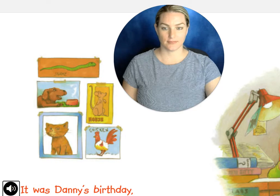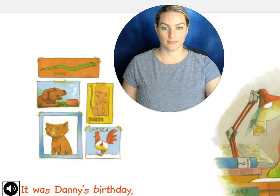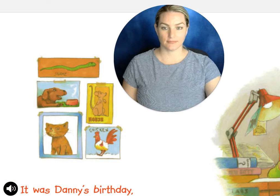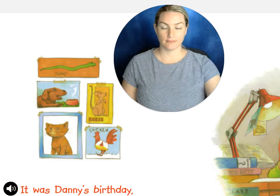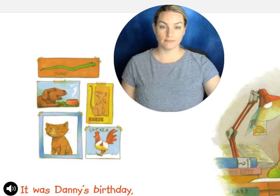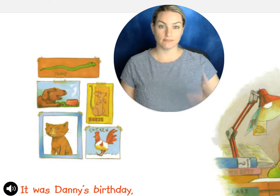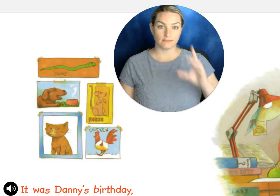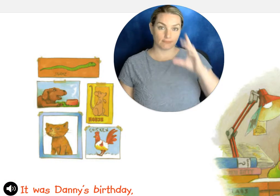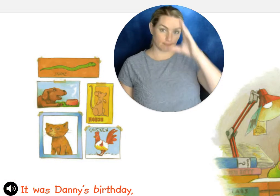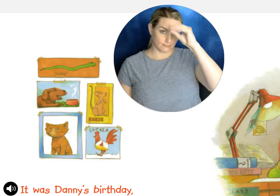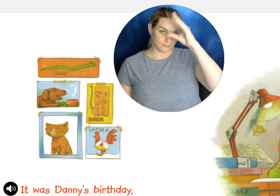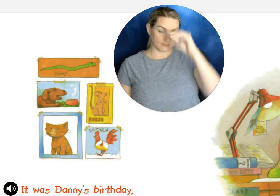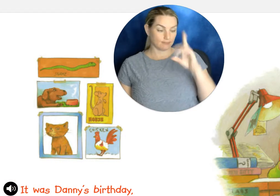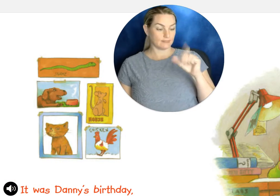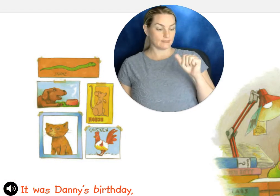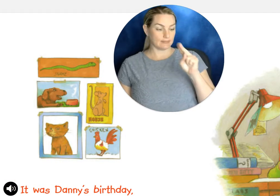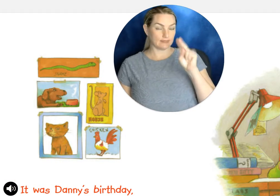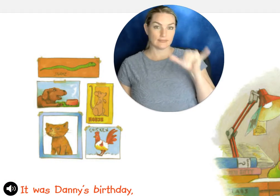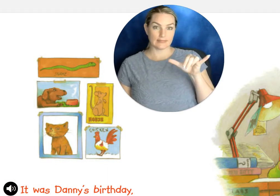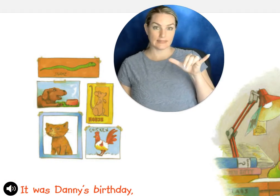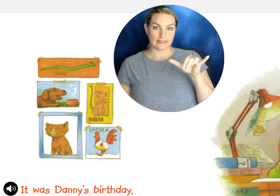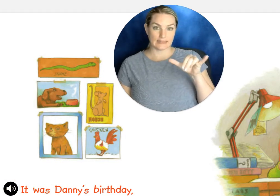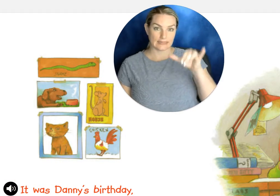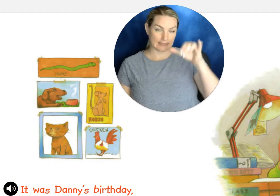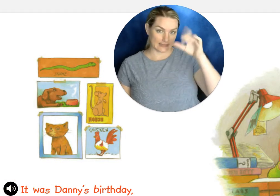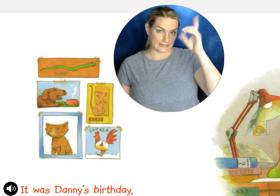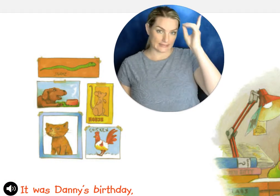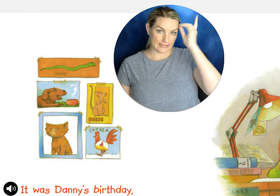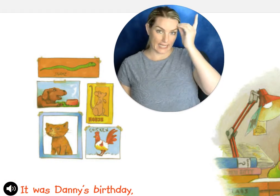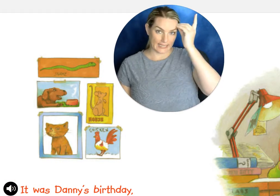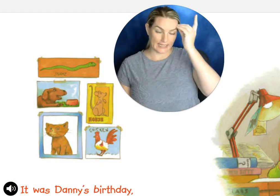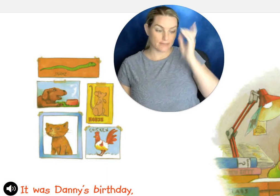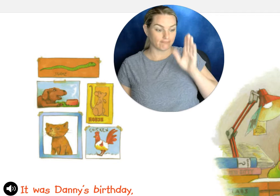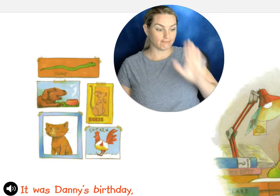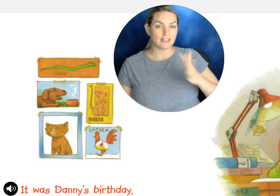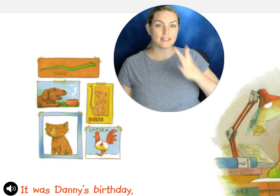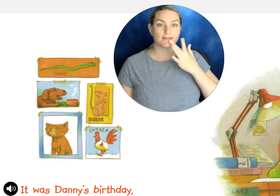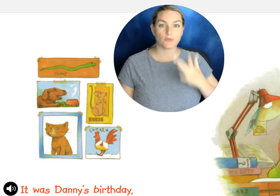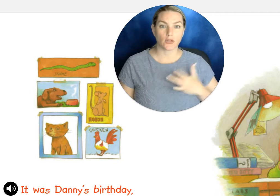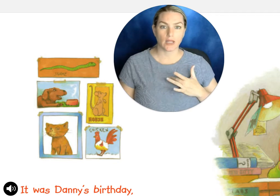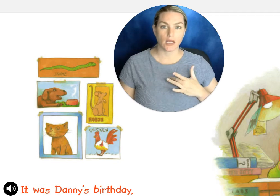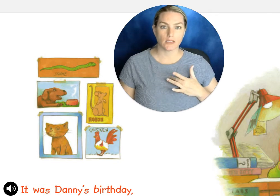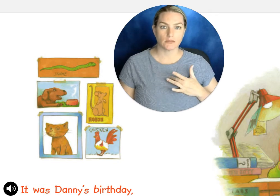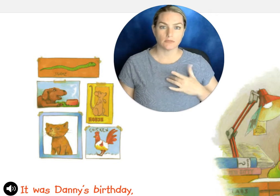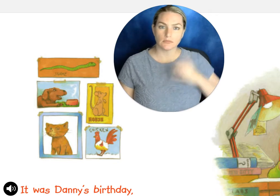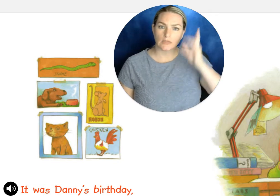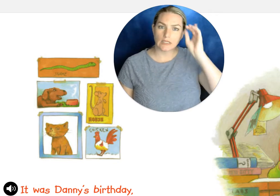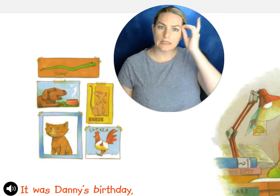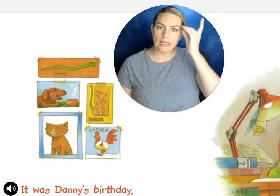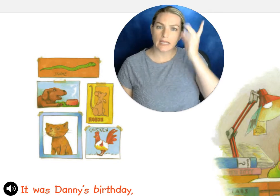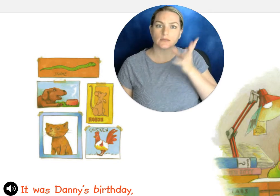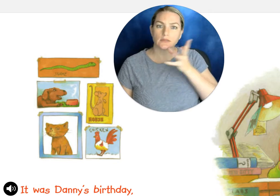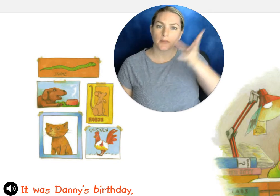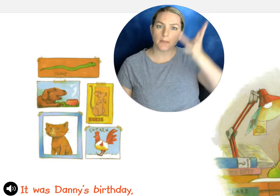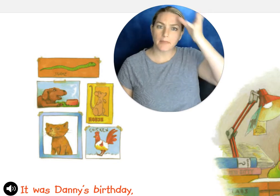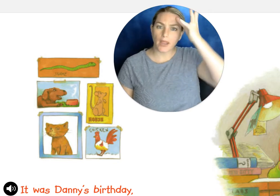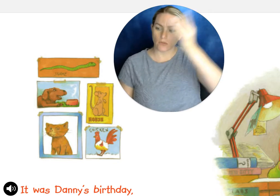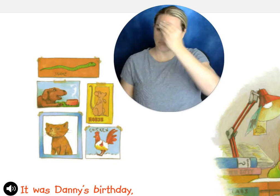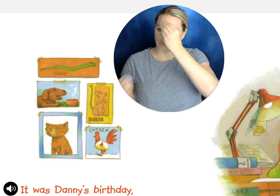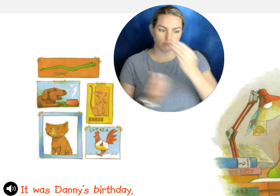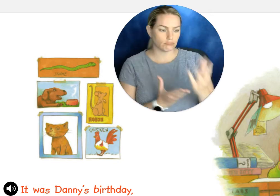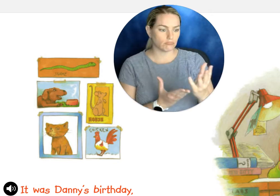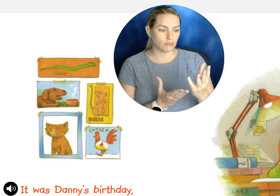It was Danny's birthday, and his folks said he could get any kind of animal he wanted for a pet.